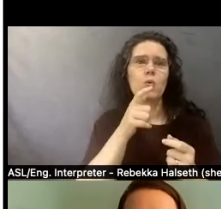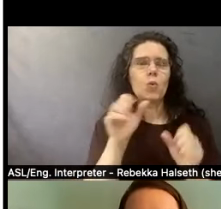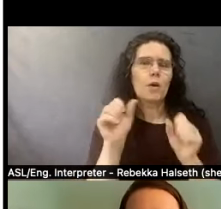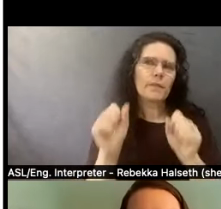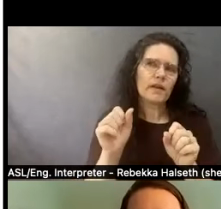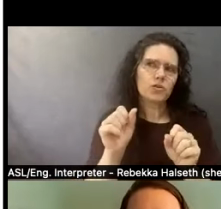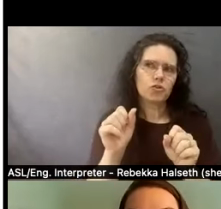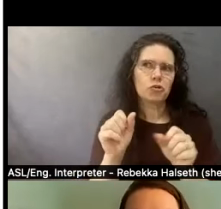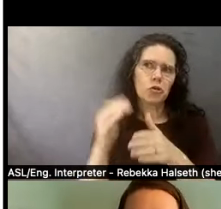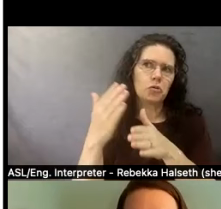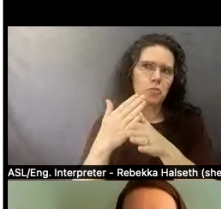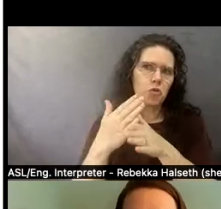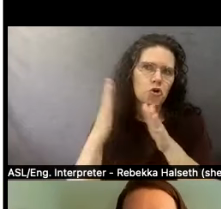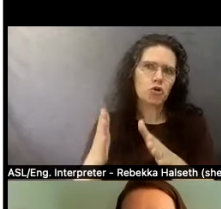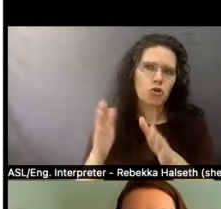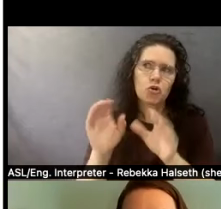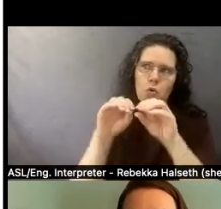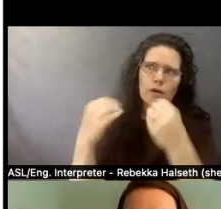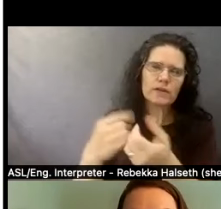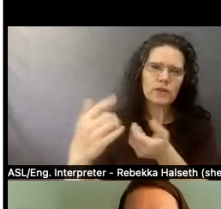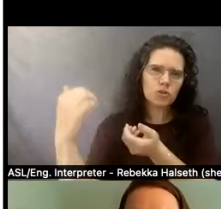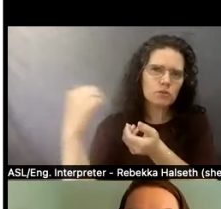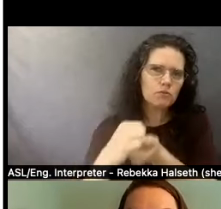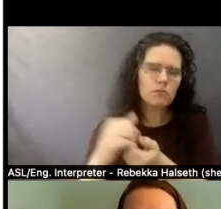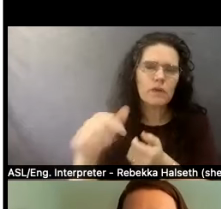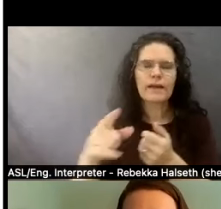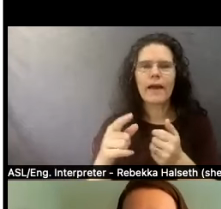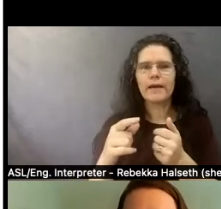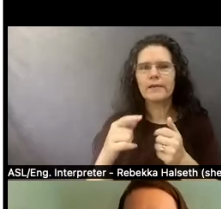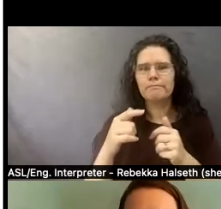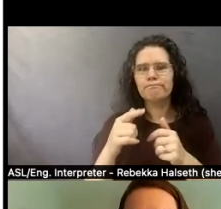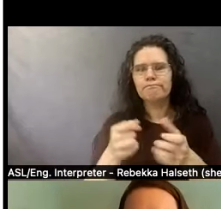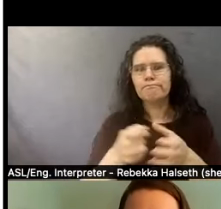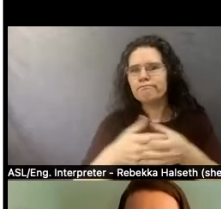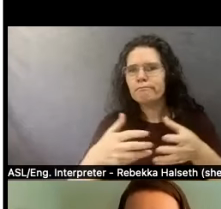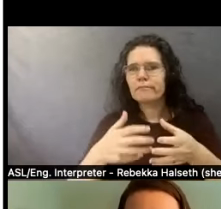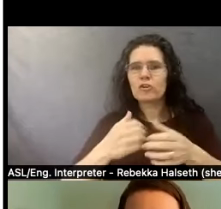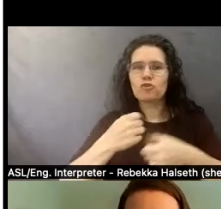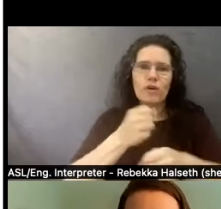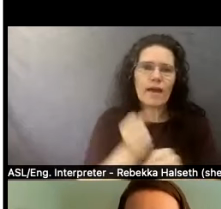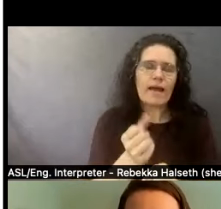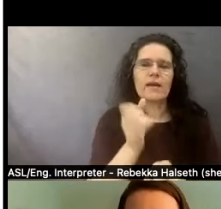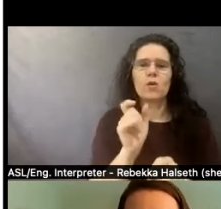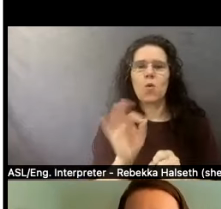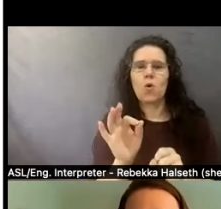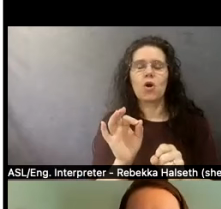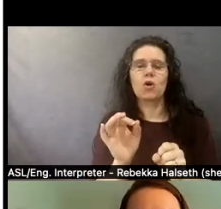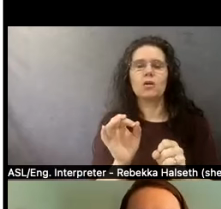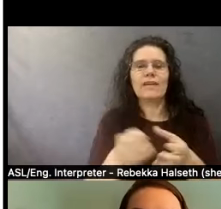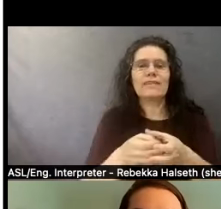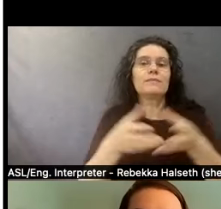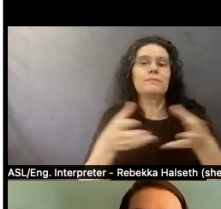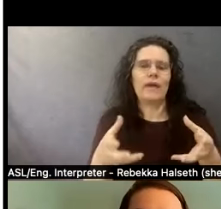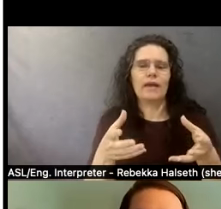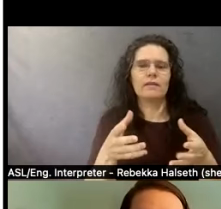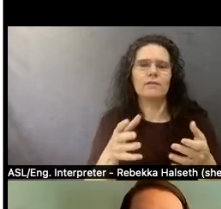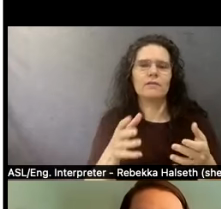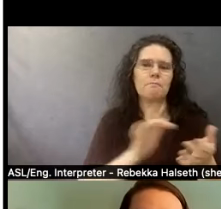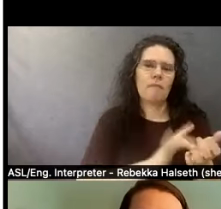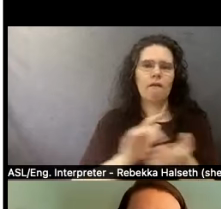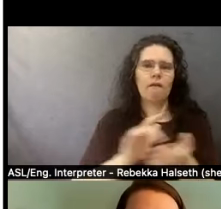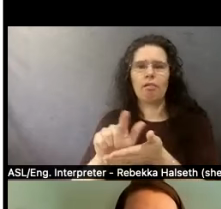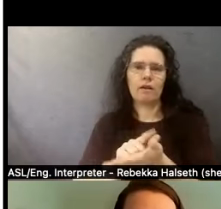about working with to either build or expand a medical legal partnership? We will talk a